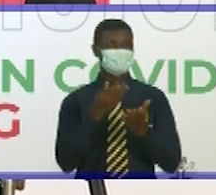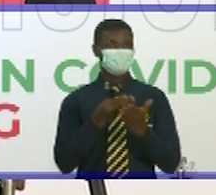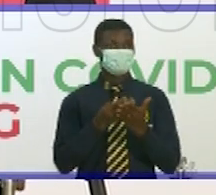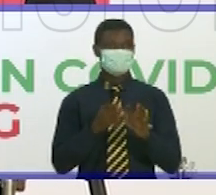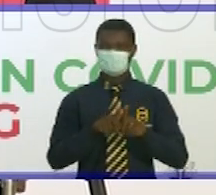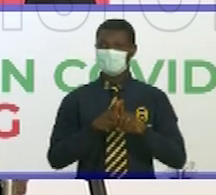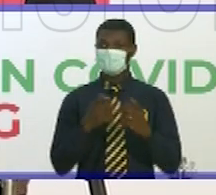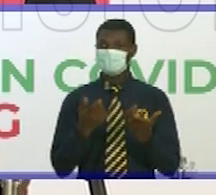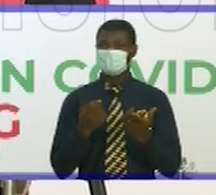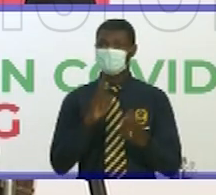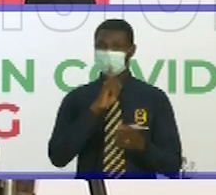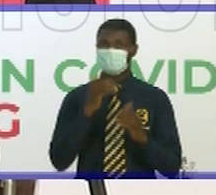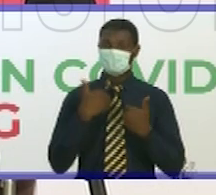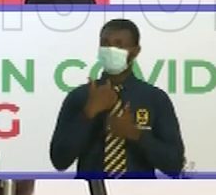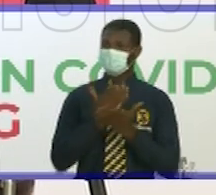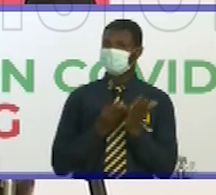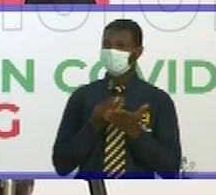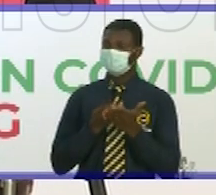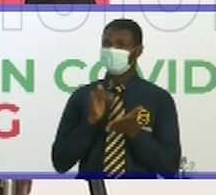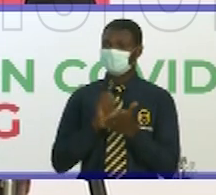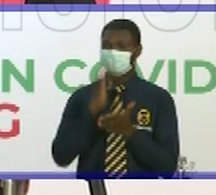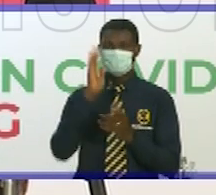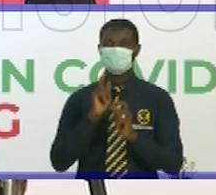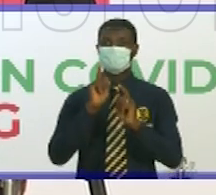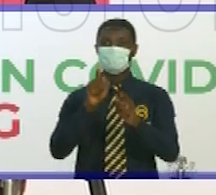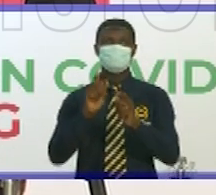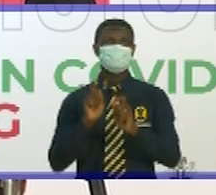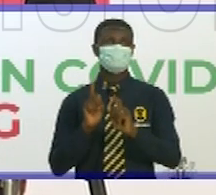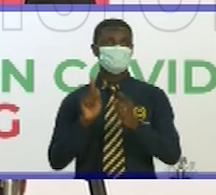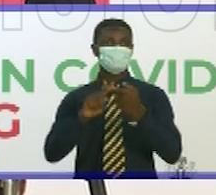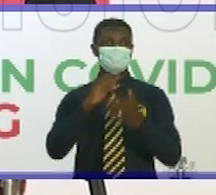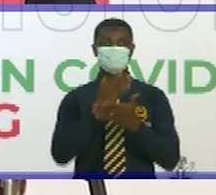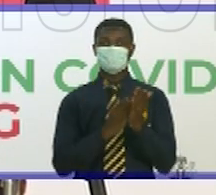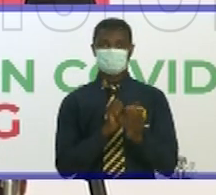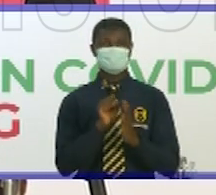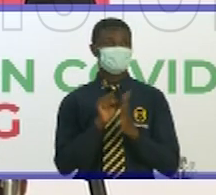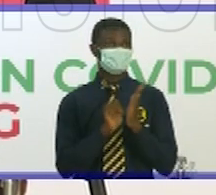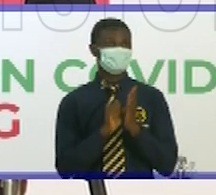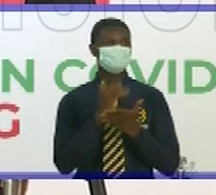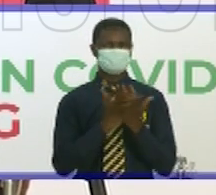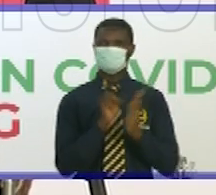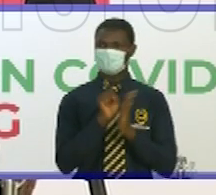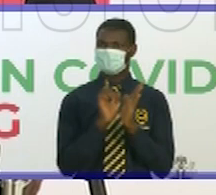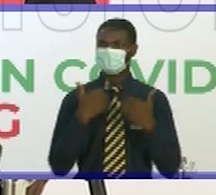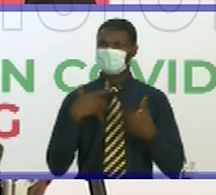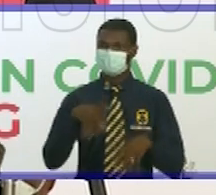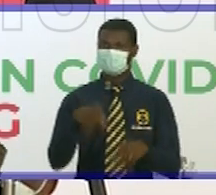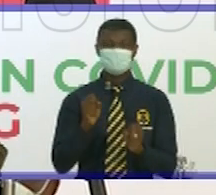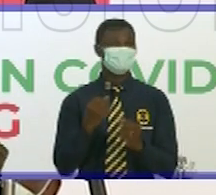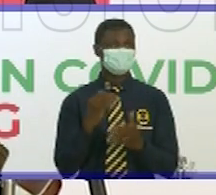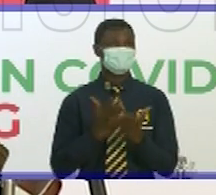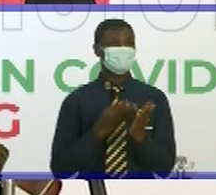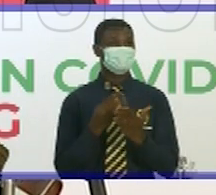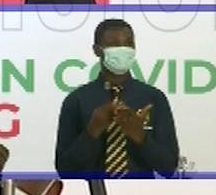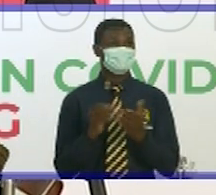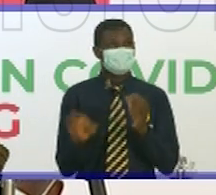already, there's already money that is going to some of the states. In fact, some of the states have already received a small amount to start off with. There are additional